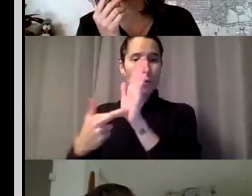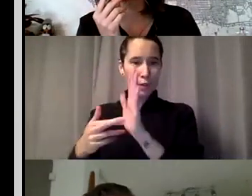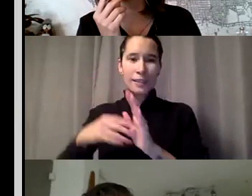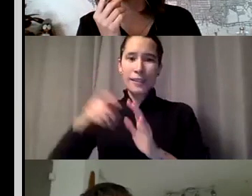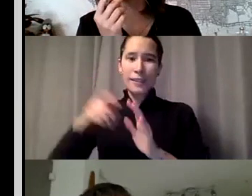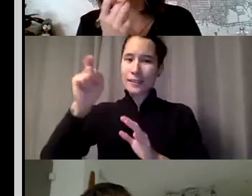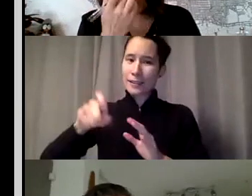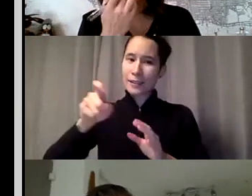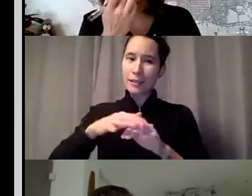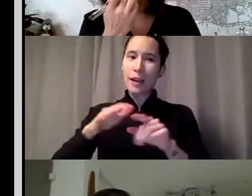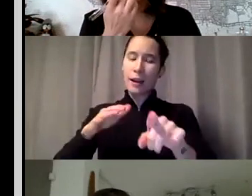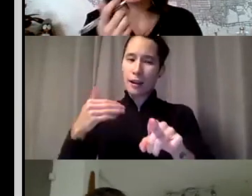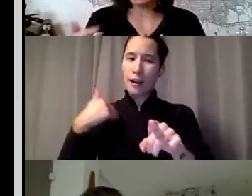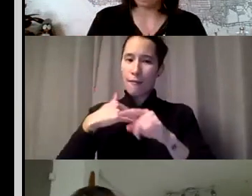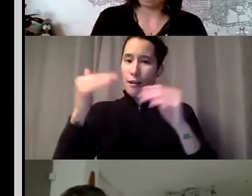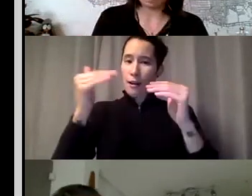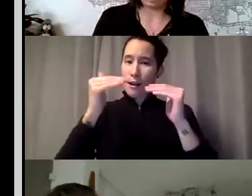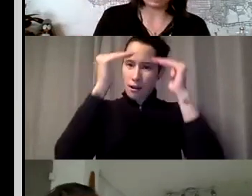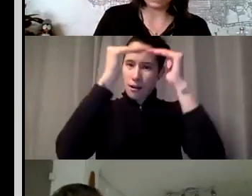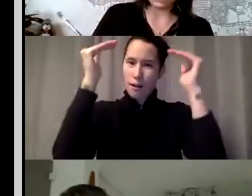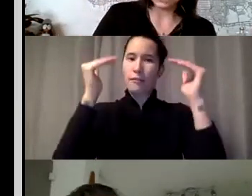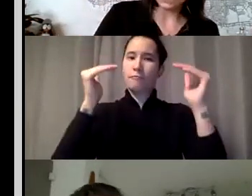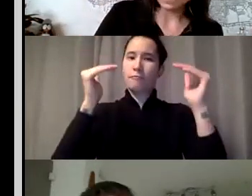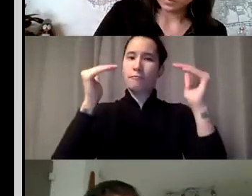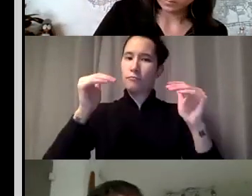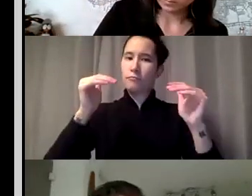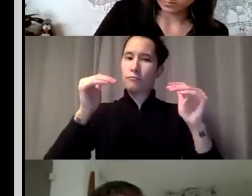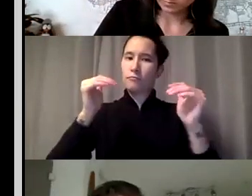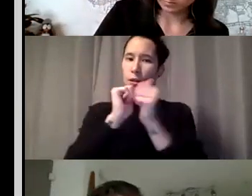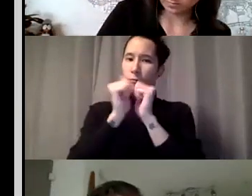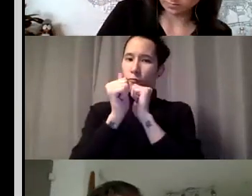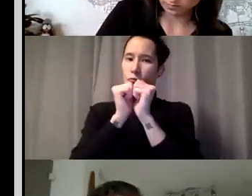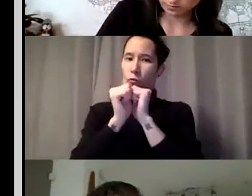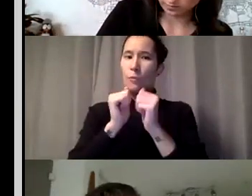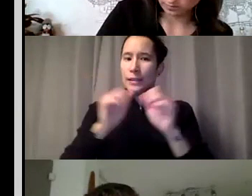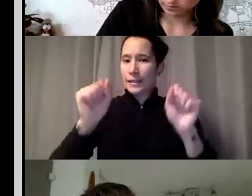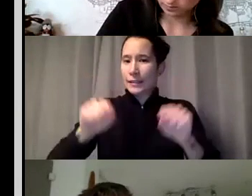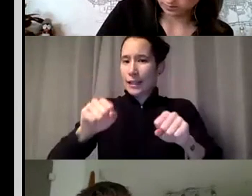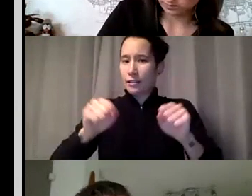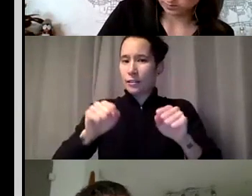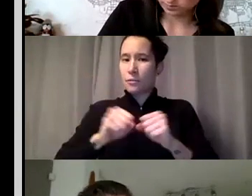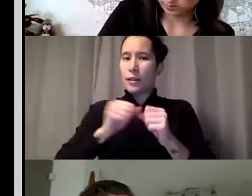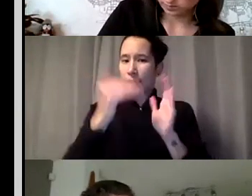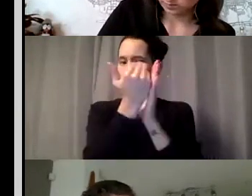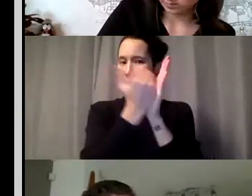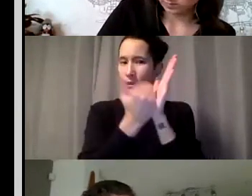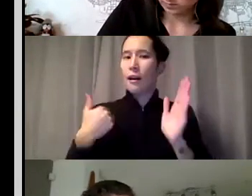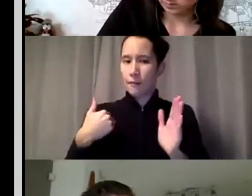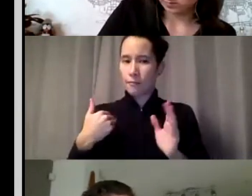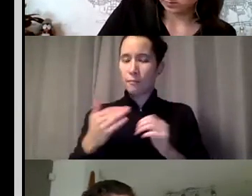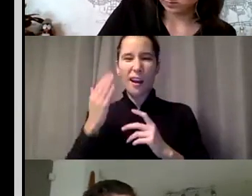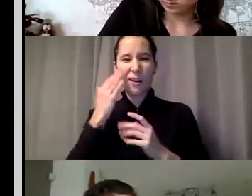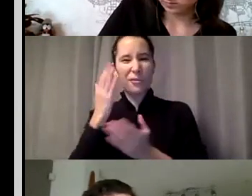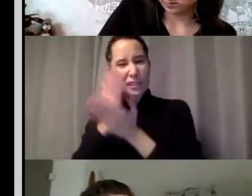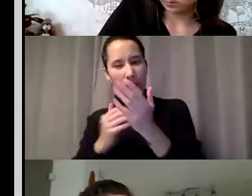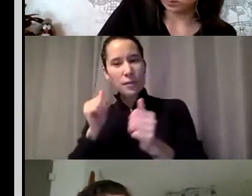high performance eligibility list. I know that there are some sports that feel